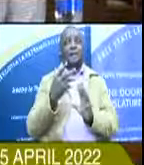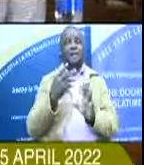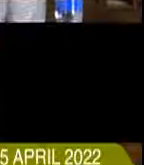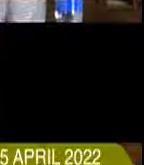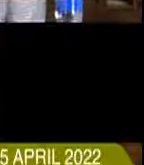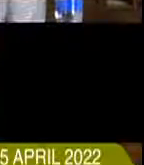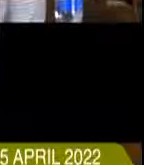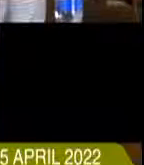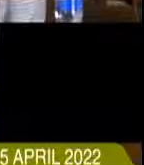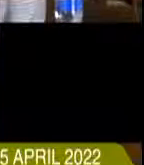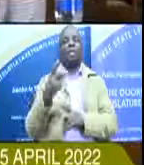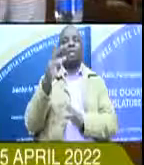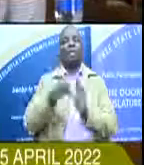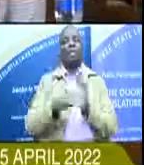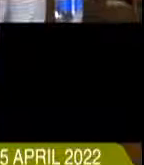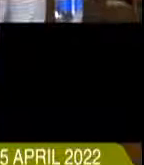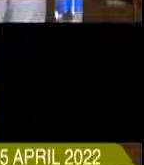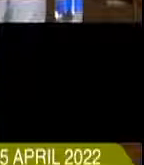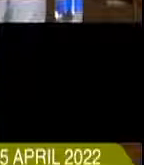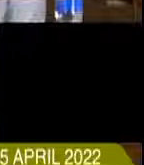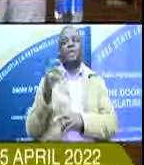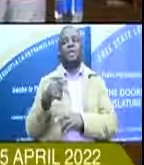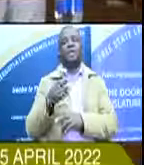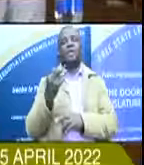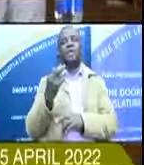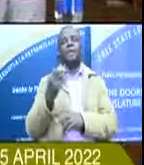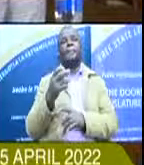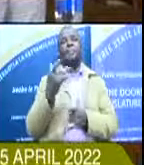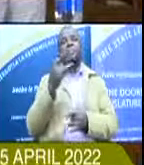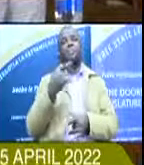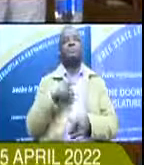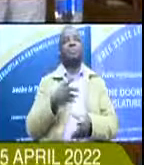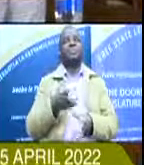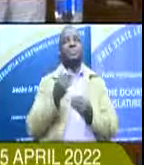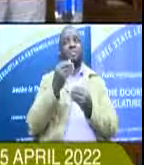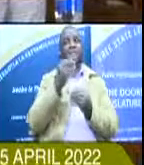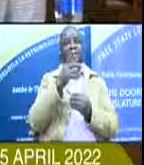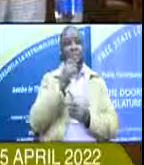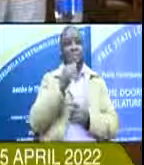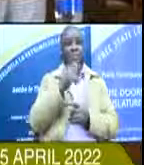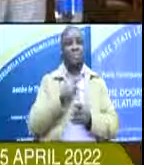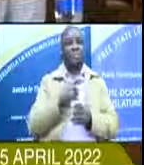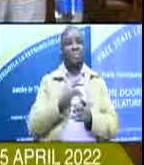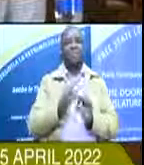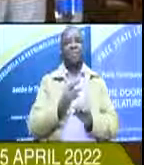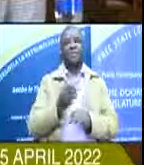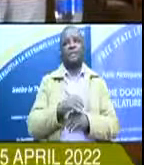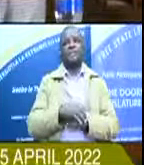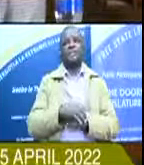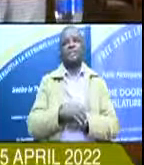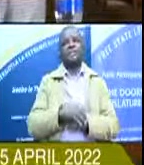to 73.3 in patients who successfully completed their treatment.